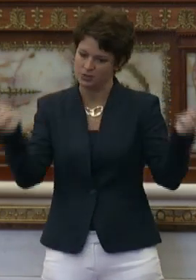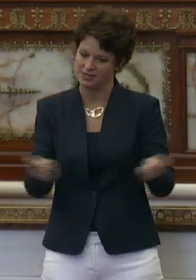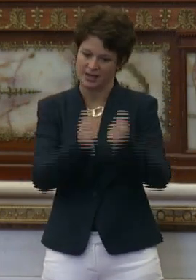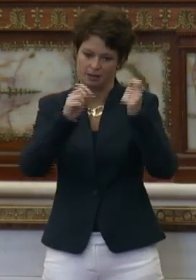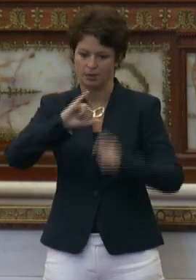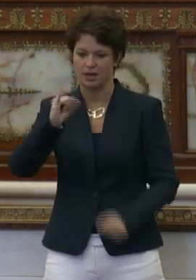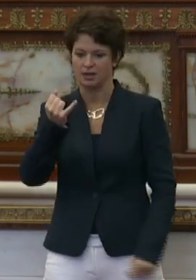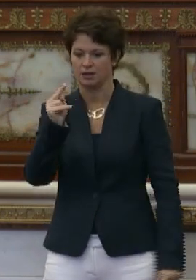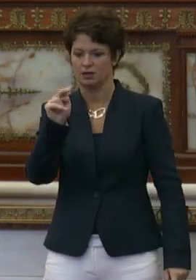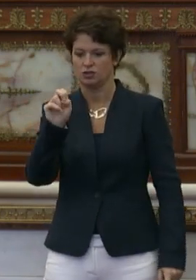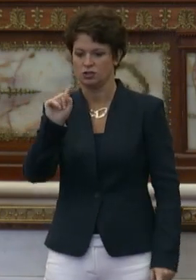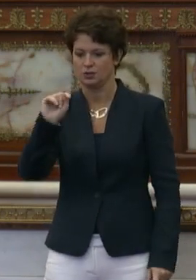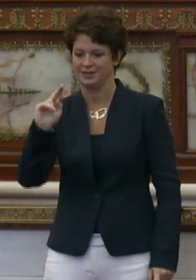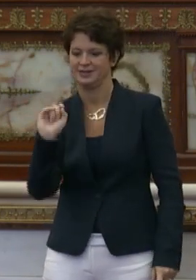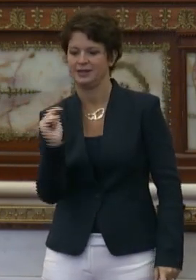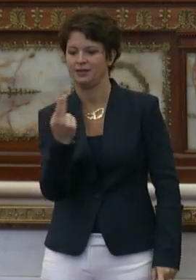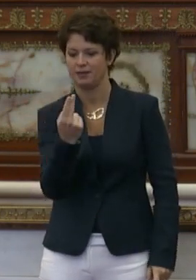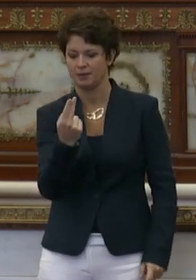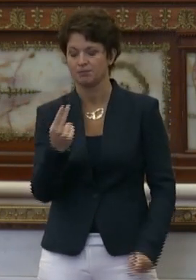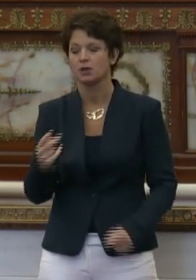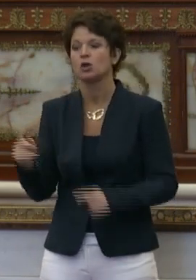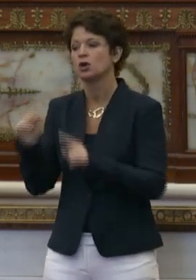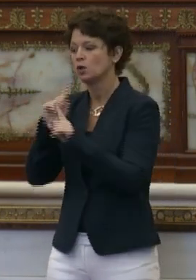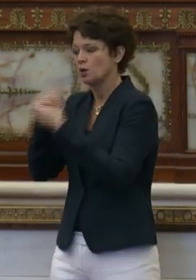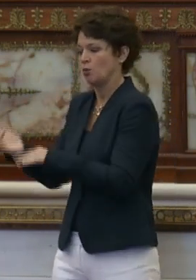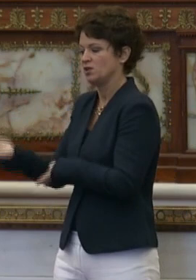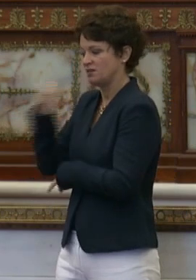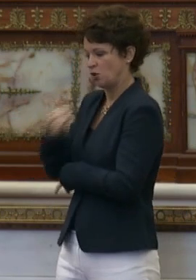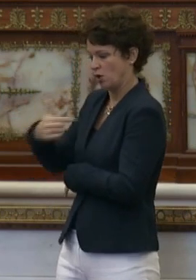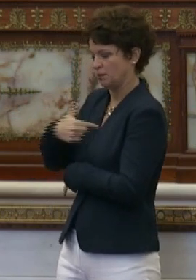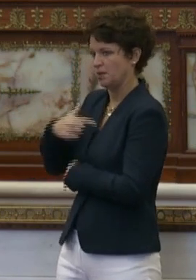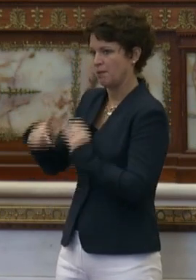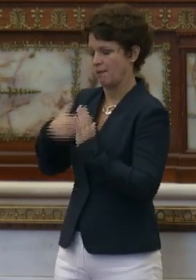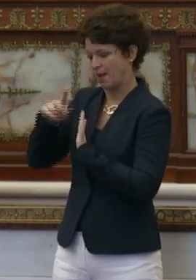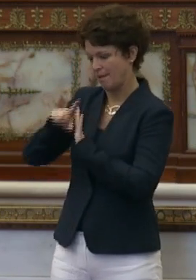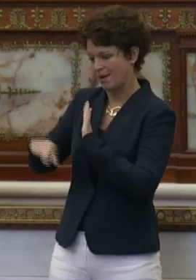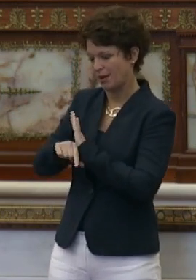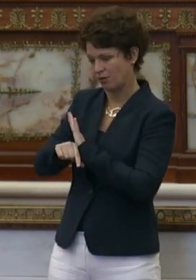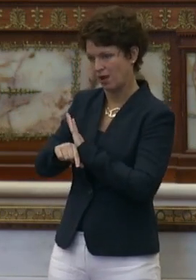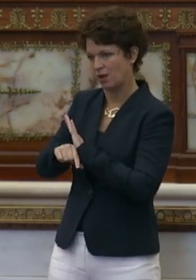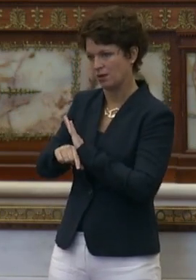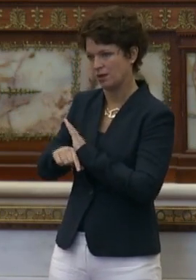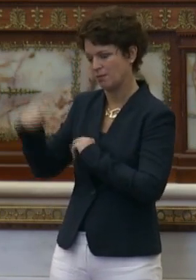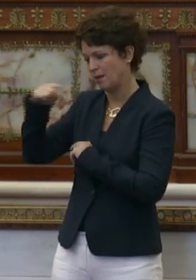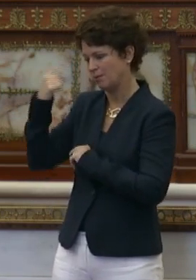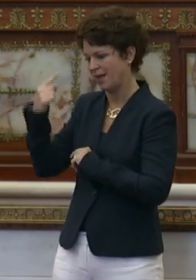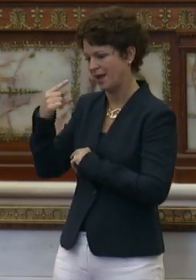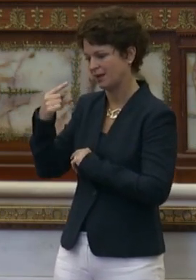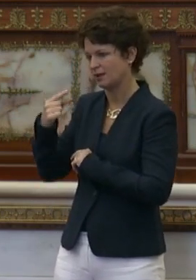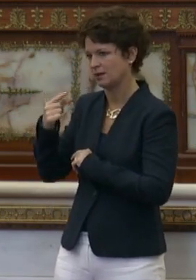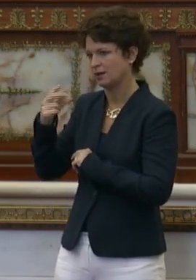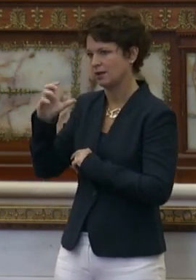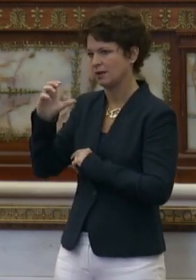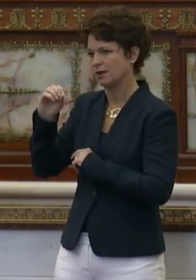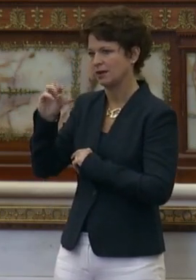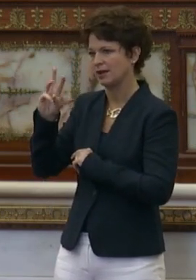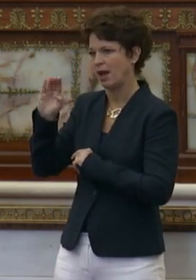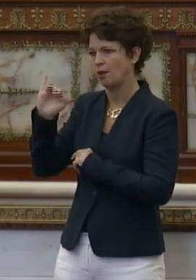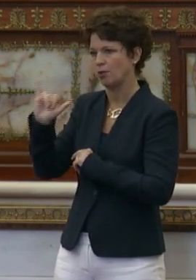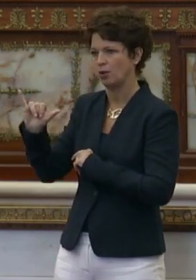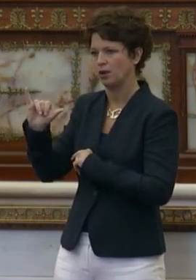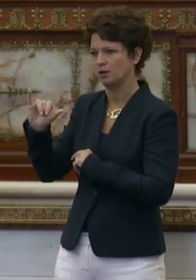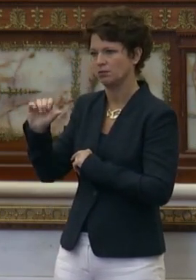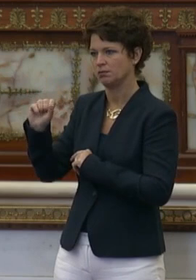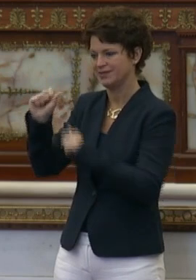I've gotten calls from reporters about my background and my Black cowboy statue, but I want you to see the rest of the